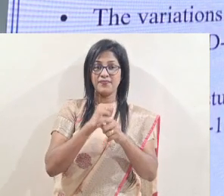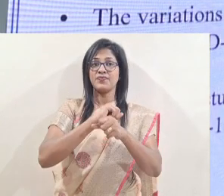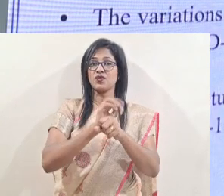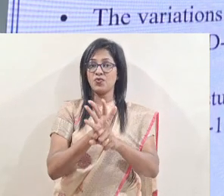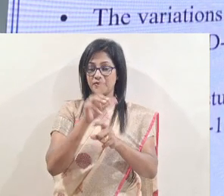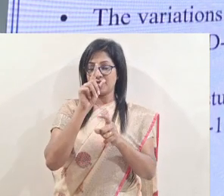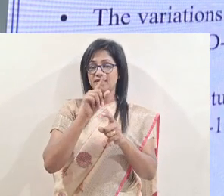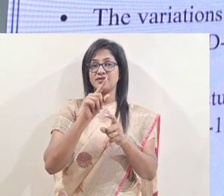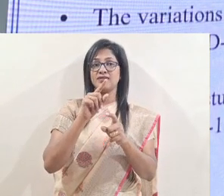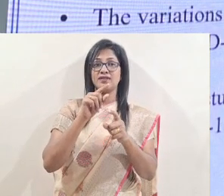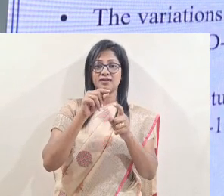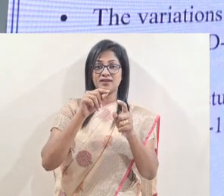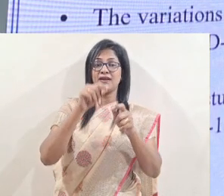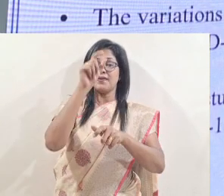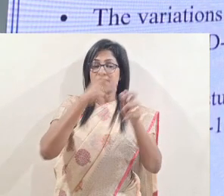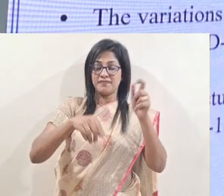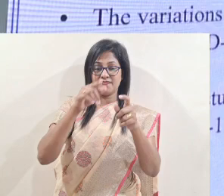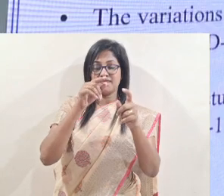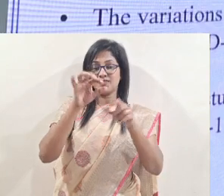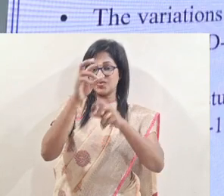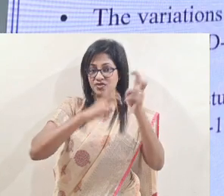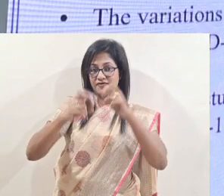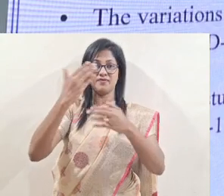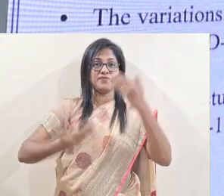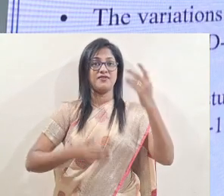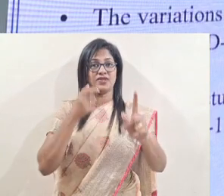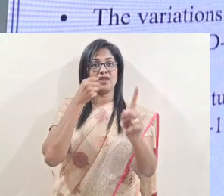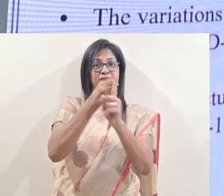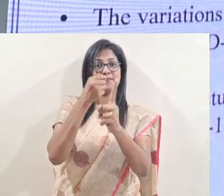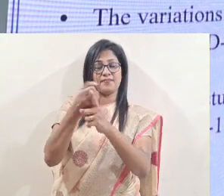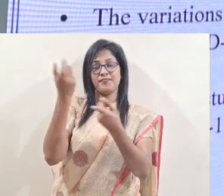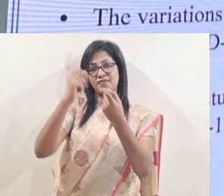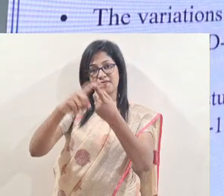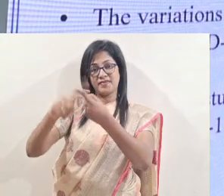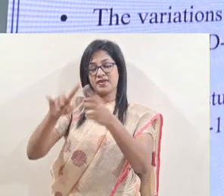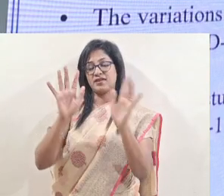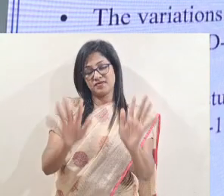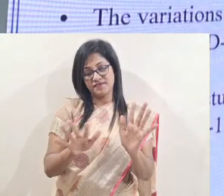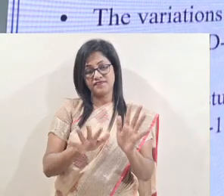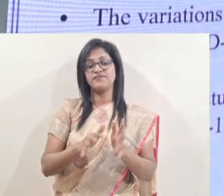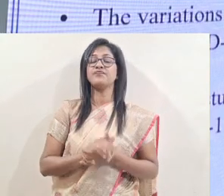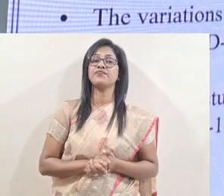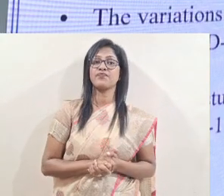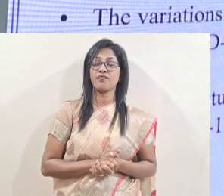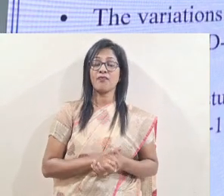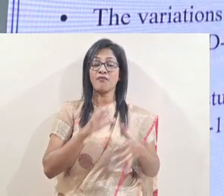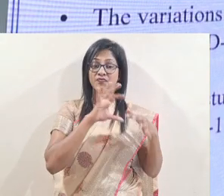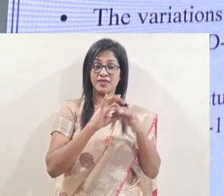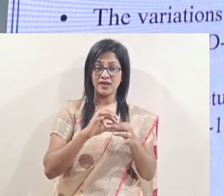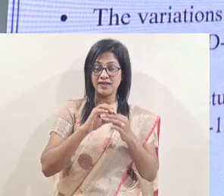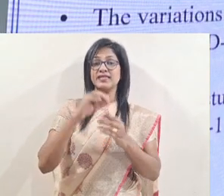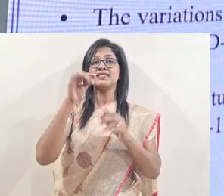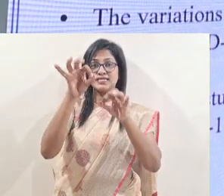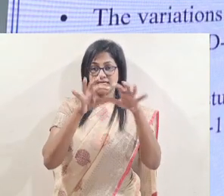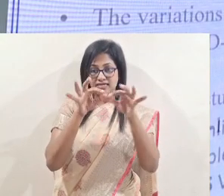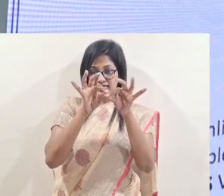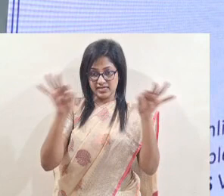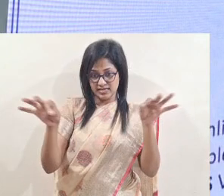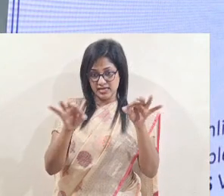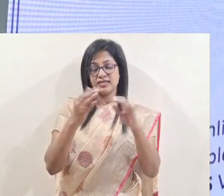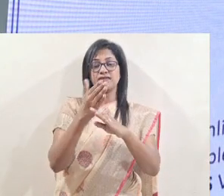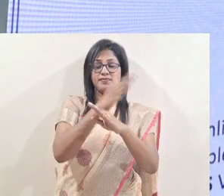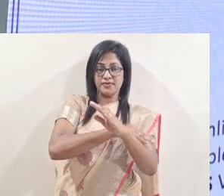travel behavior in these cities. So the present study aims to explore the impact of city size on mode choice behavior before and after COVID-19